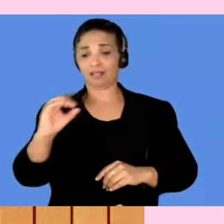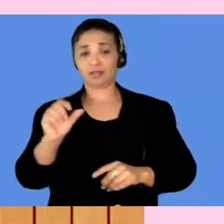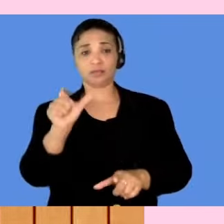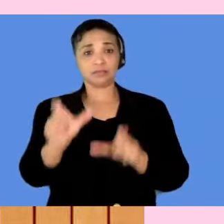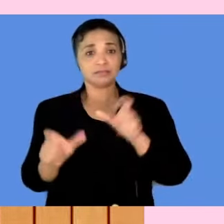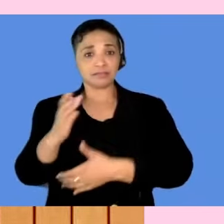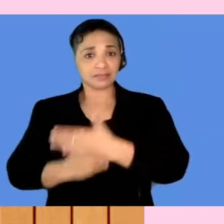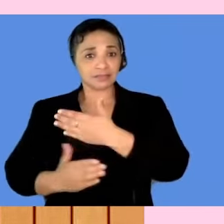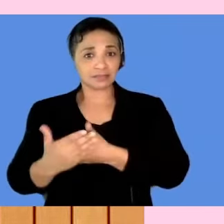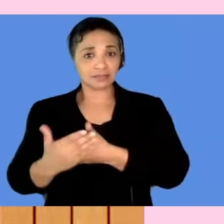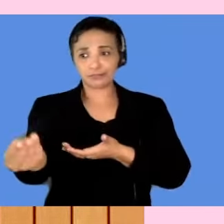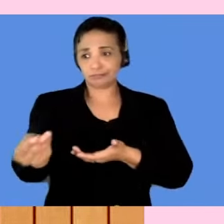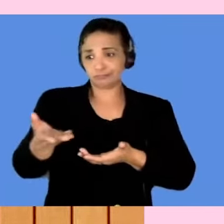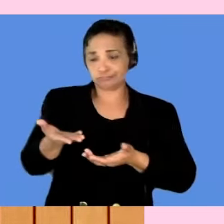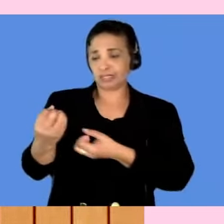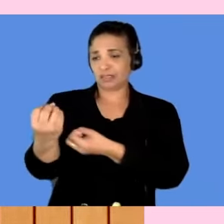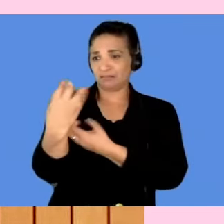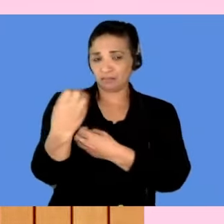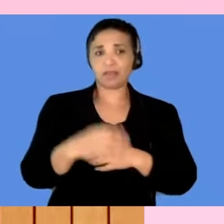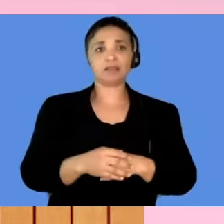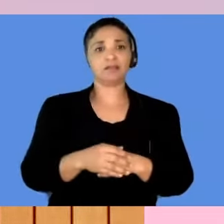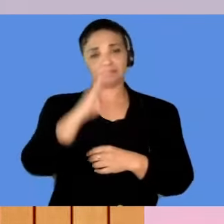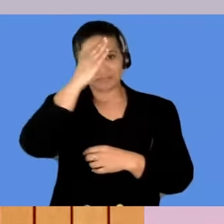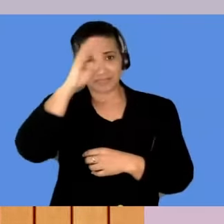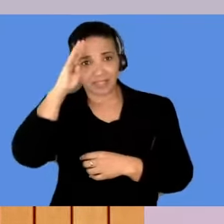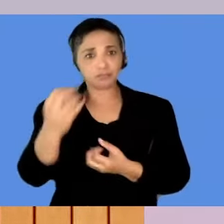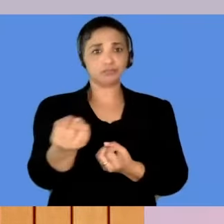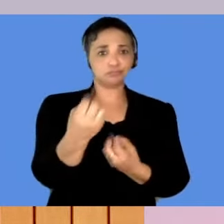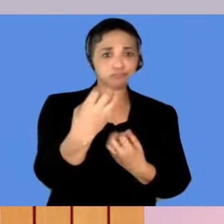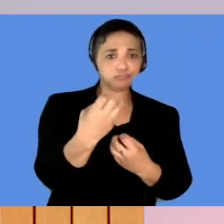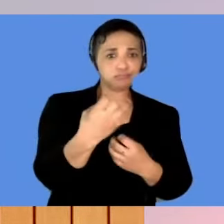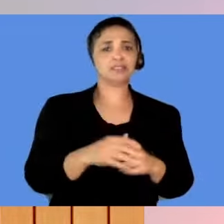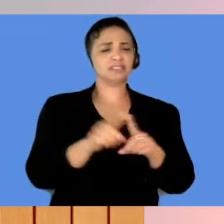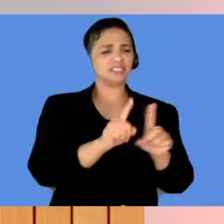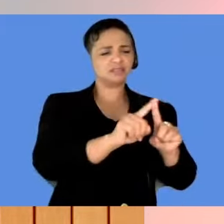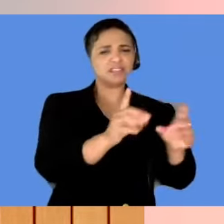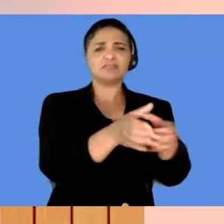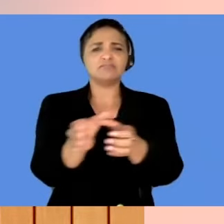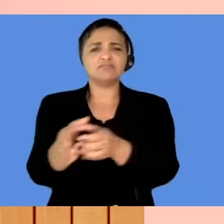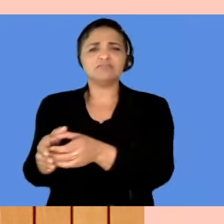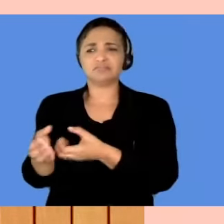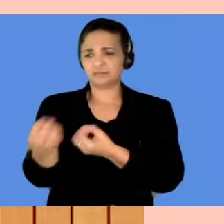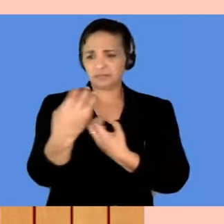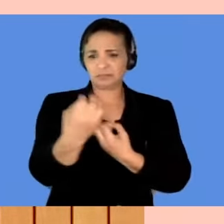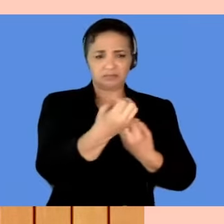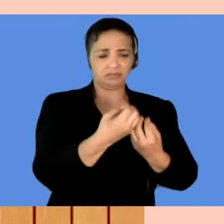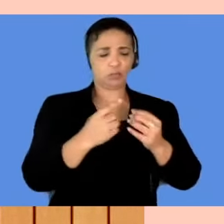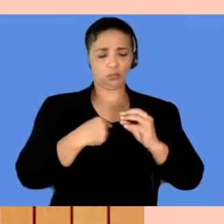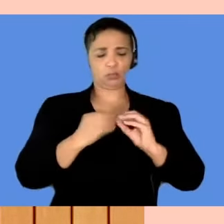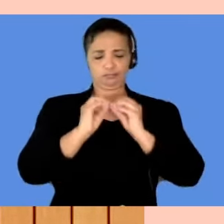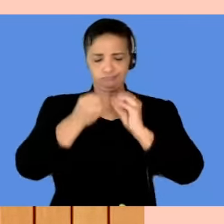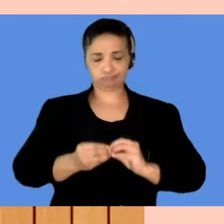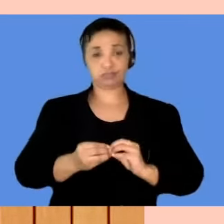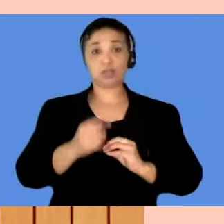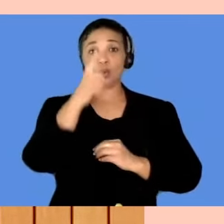institutions, given their feedback, endorsing this manifesto. And I think in a week's time, we'll be able to release this manifesto